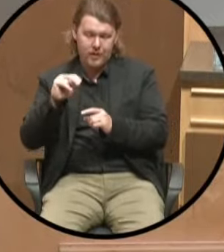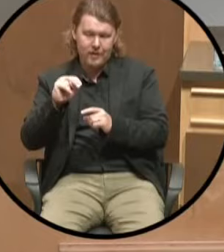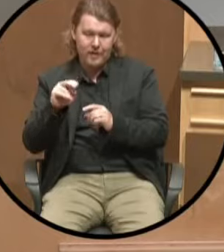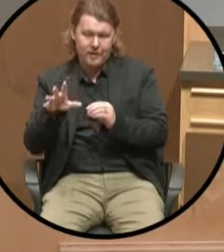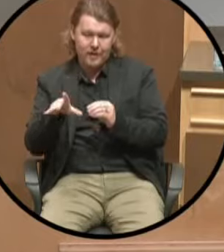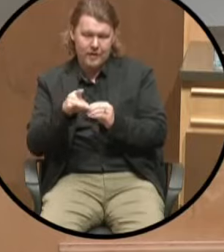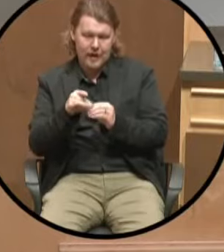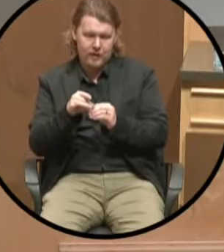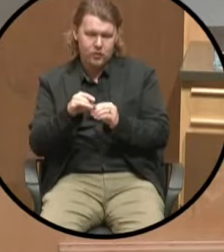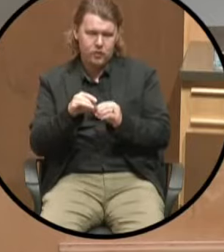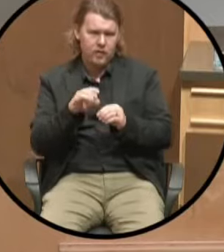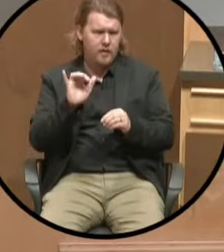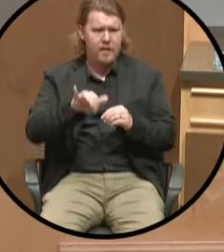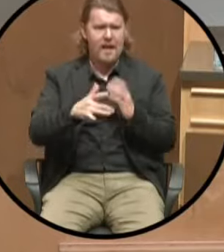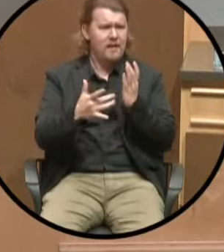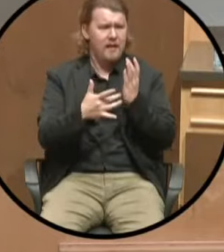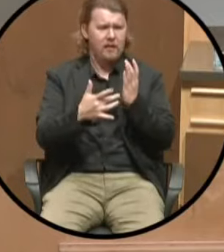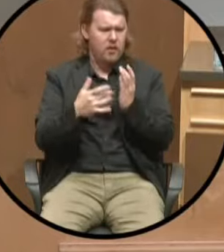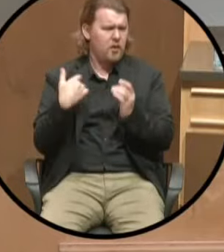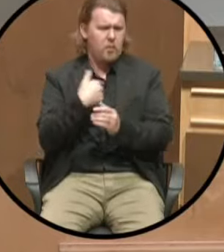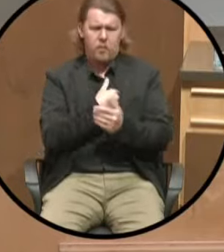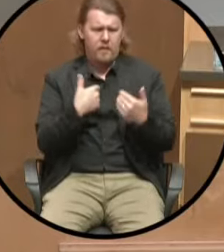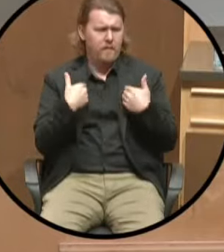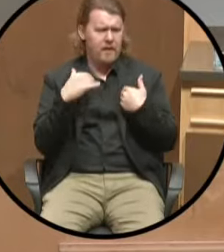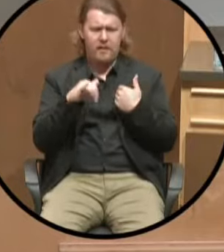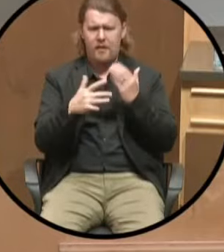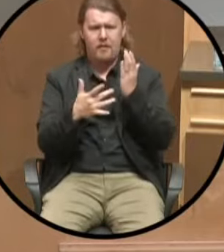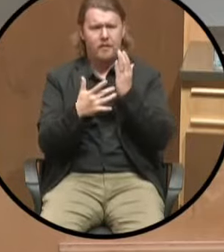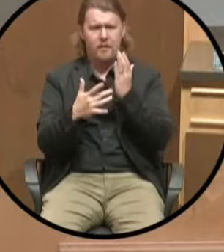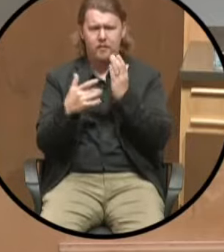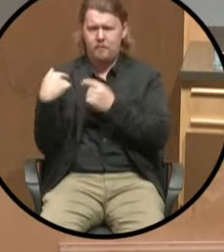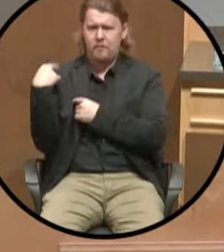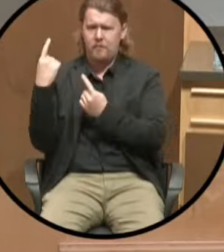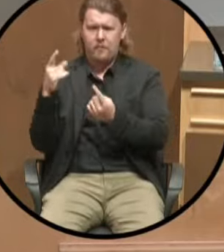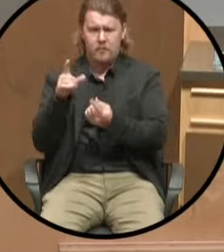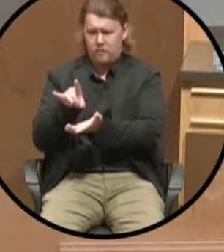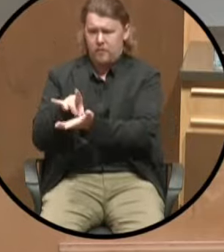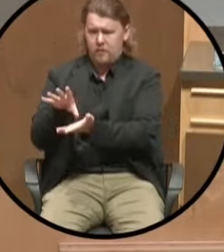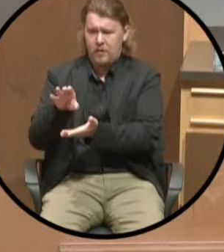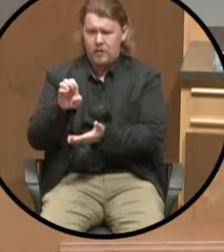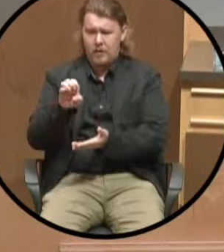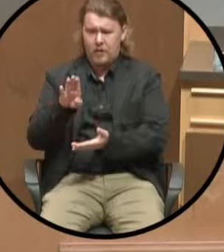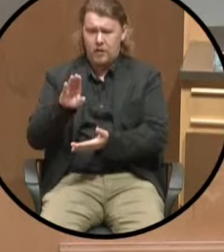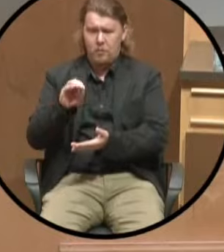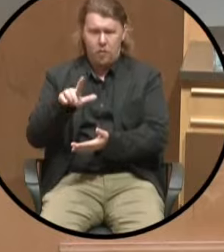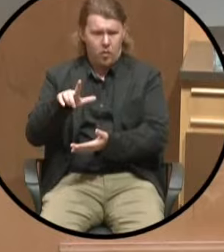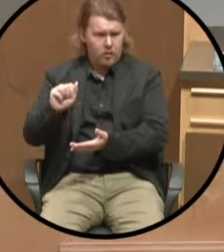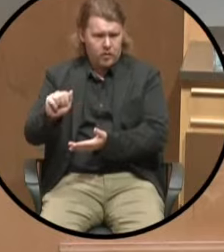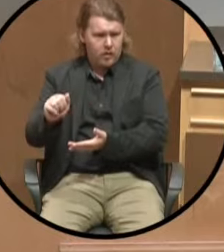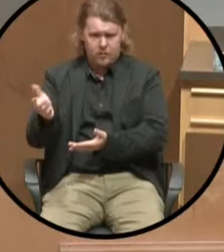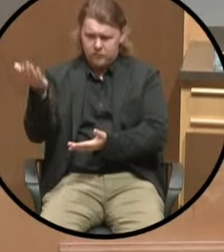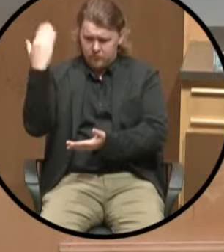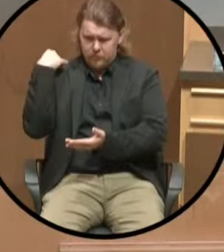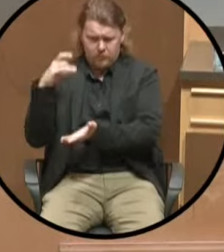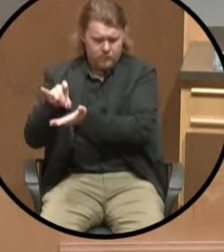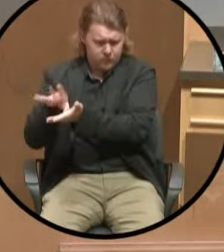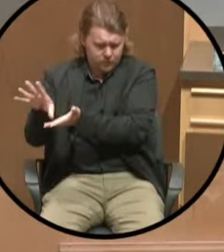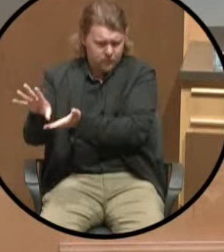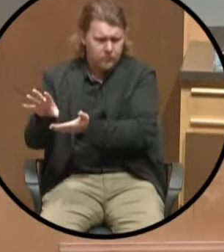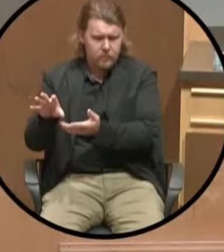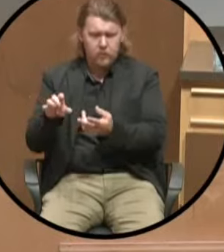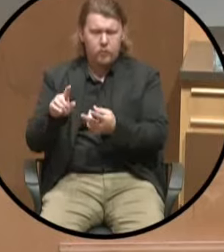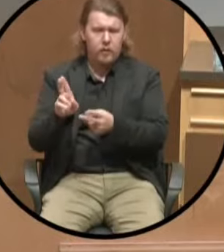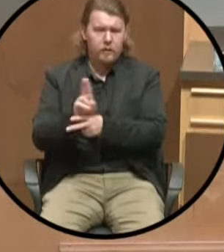That technology has been around. We used that to kick Ebola's rear end and make it go back to where it belongs. We've